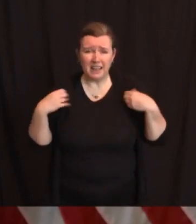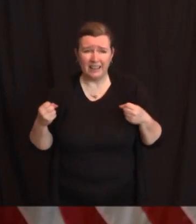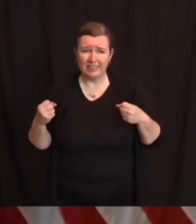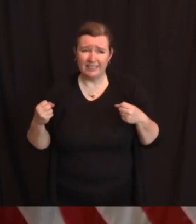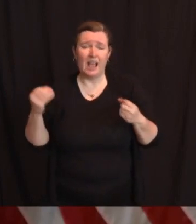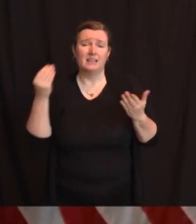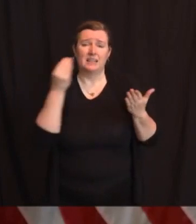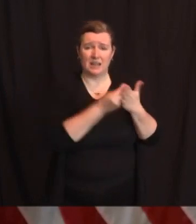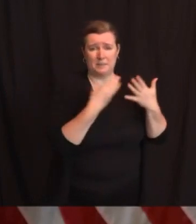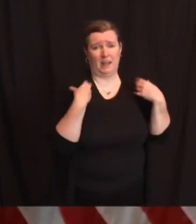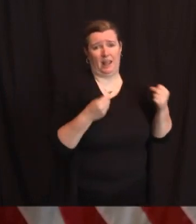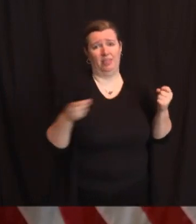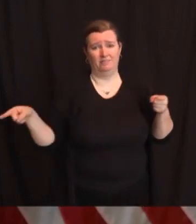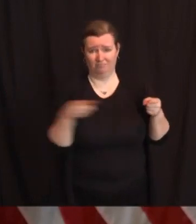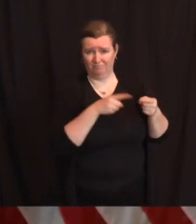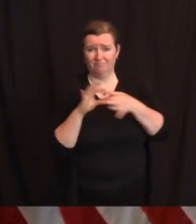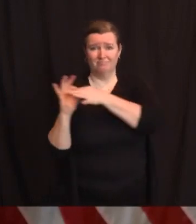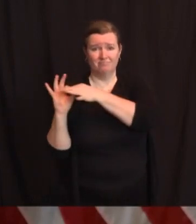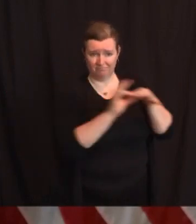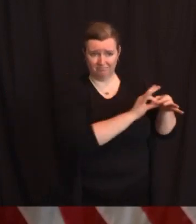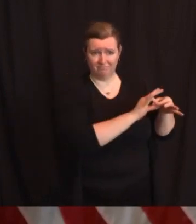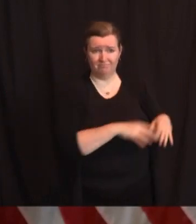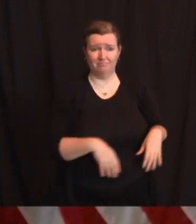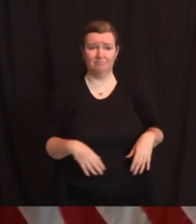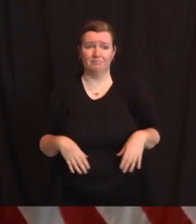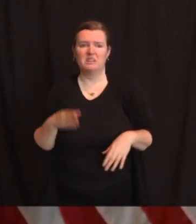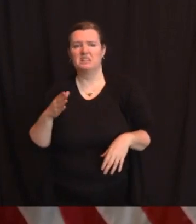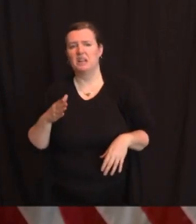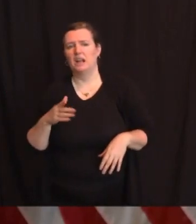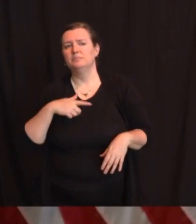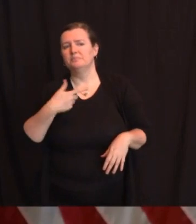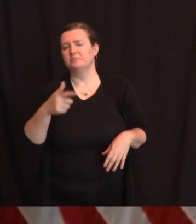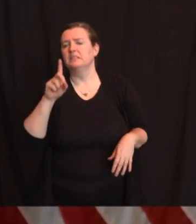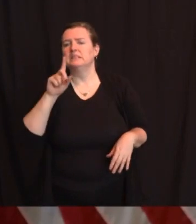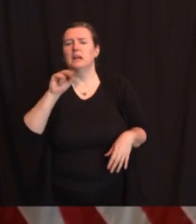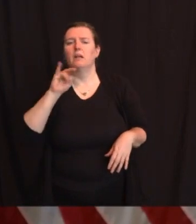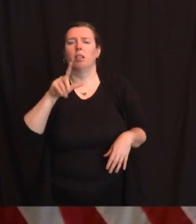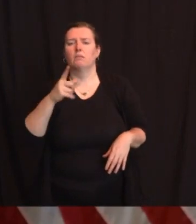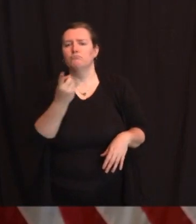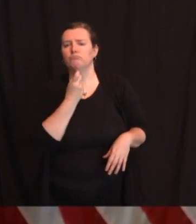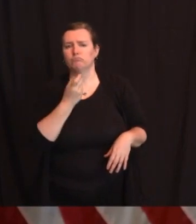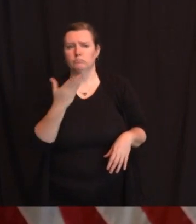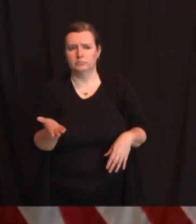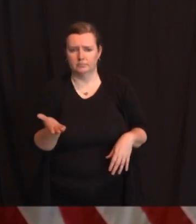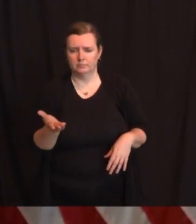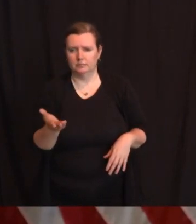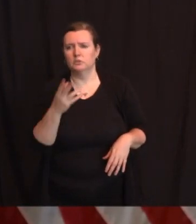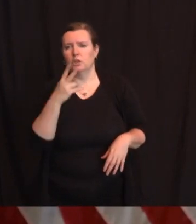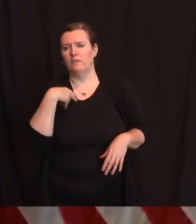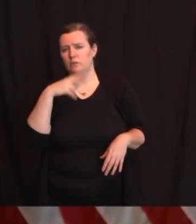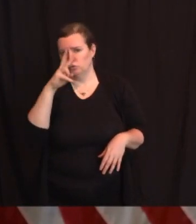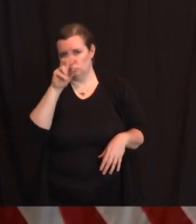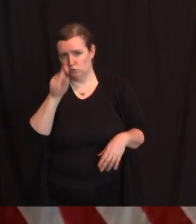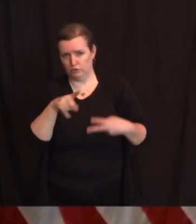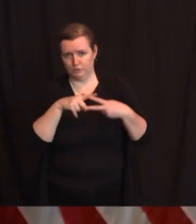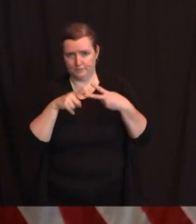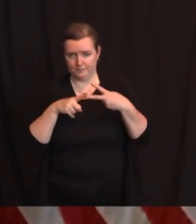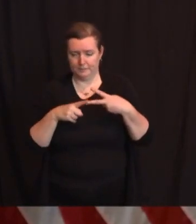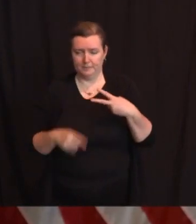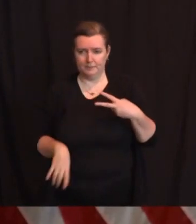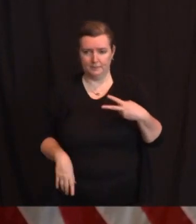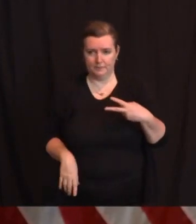health. Thank you. Daniel, good afternoon. Governor. 2 questions. So first, do you expect the Jersey Shore